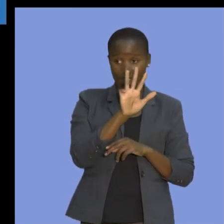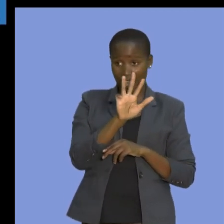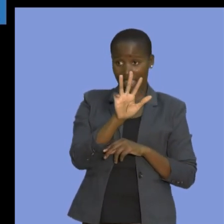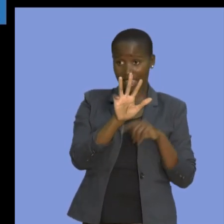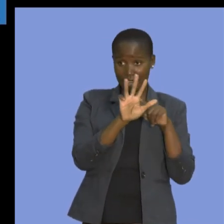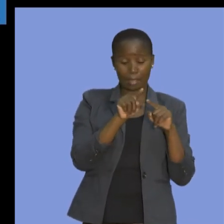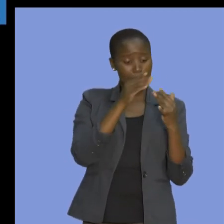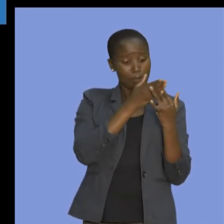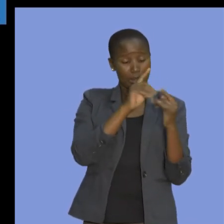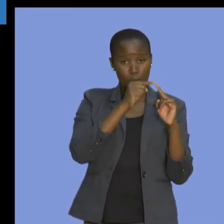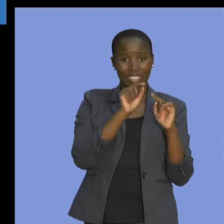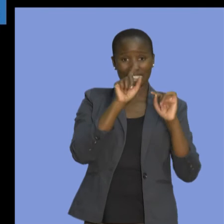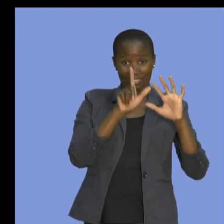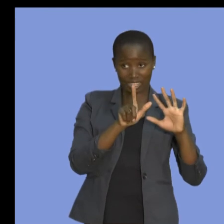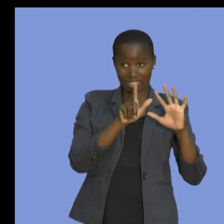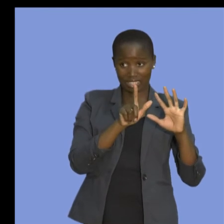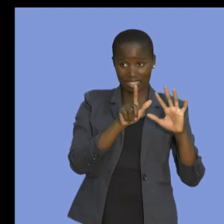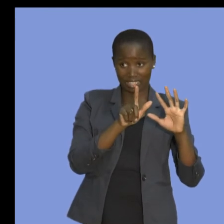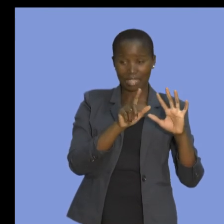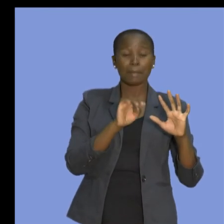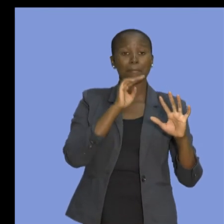7, and the frequency is 4.